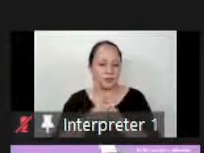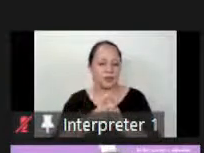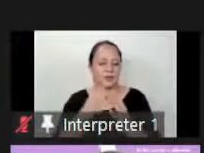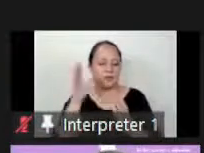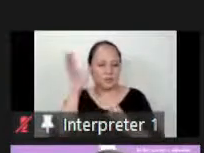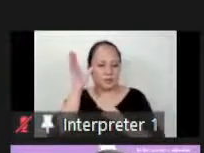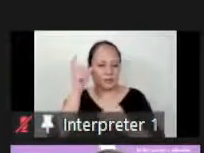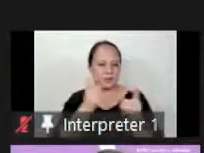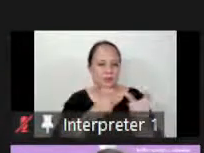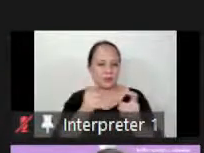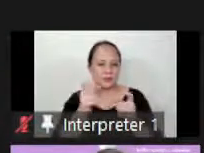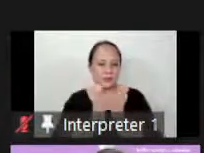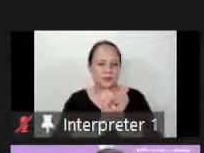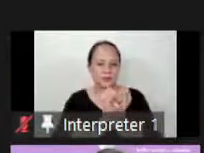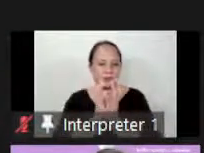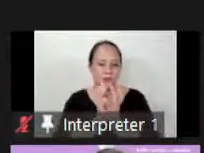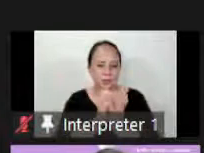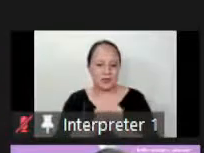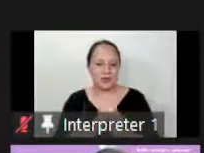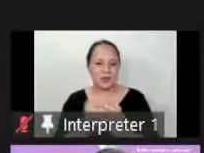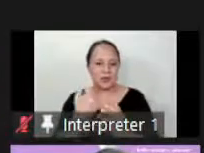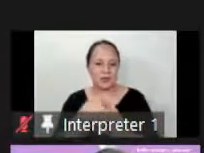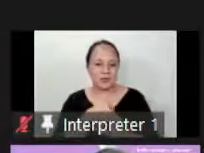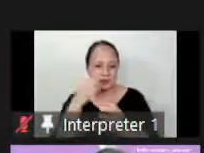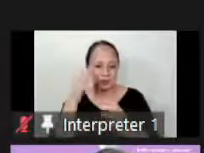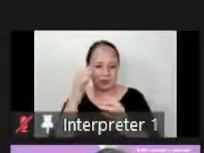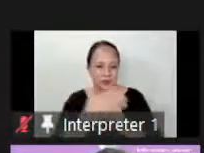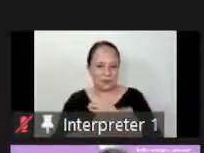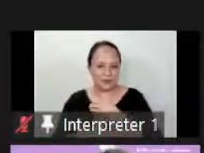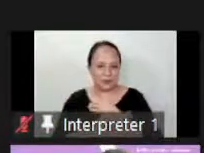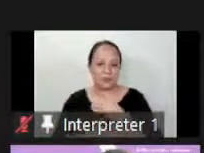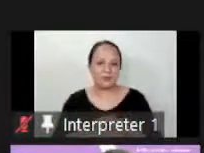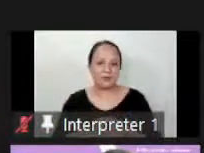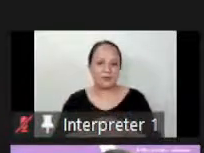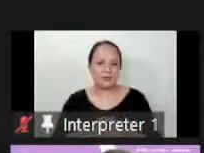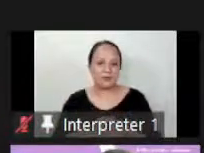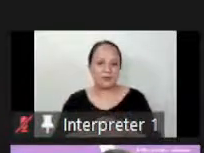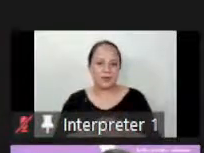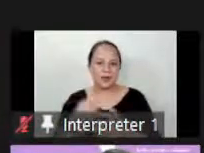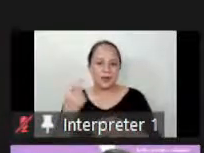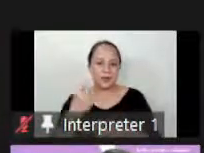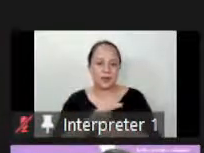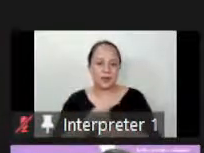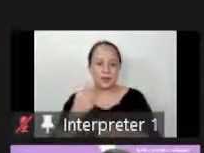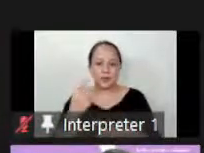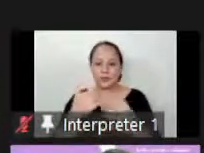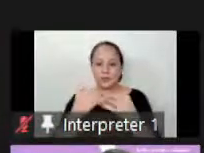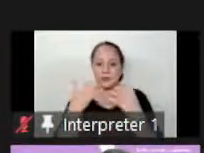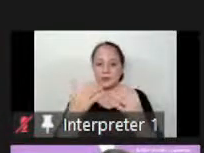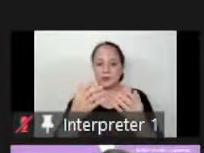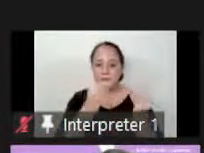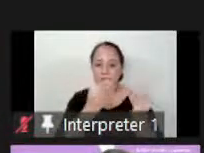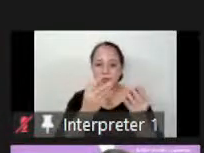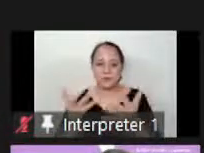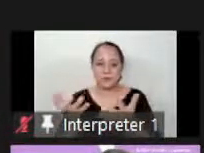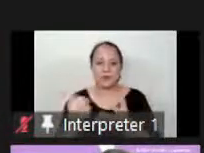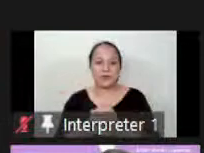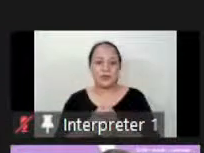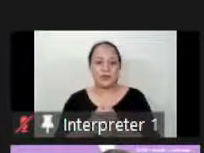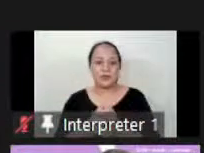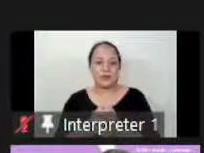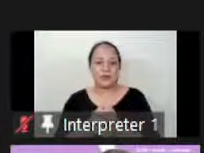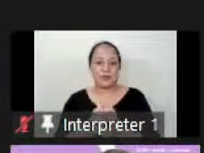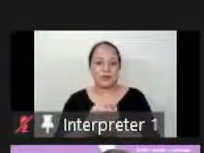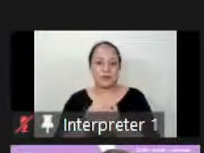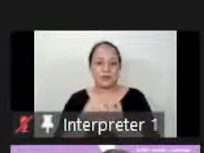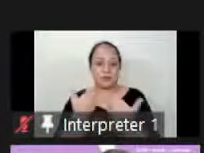of cancer control in our communities and our country. The day one of this summit informed us of